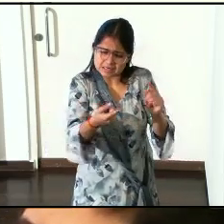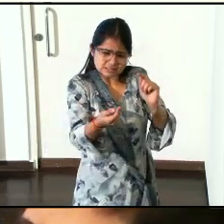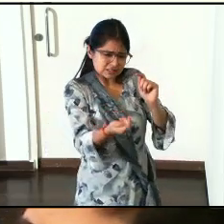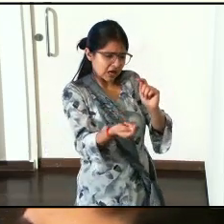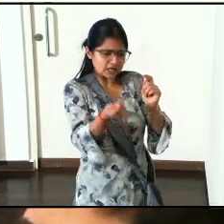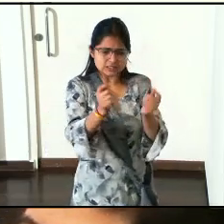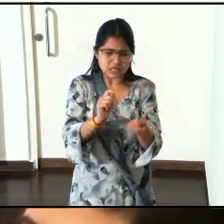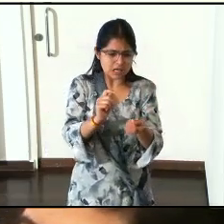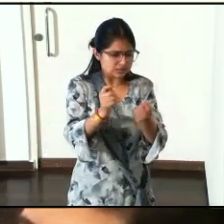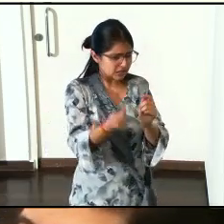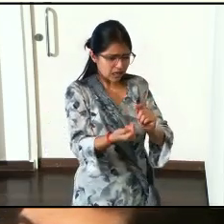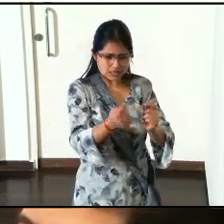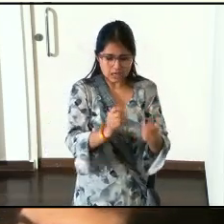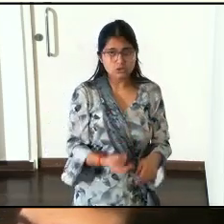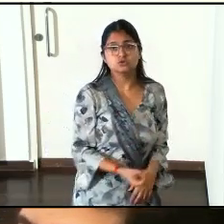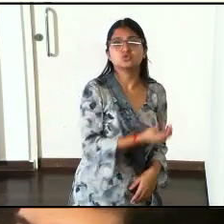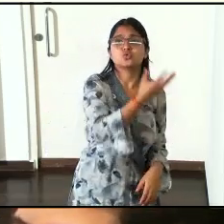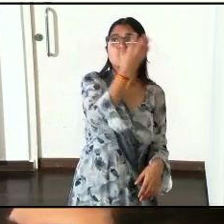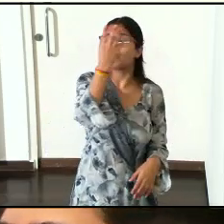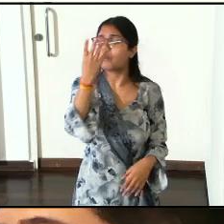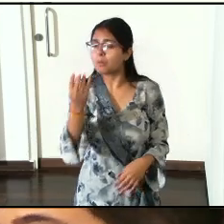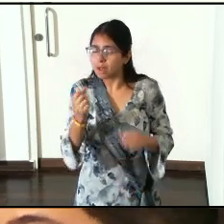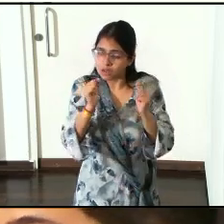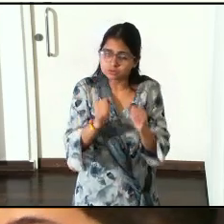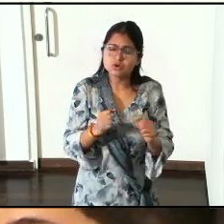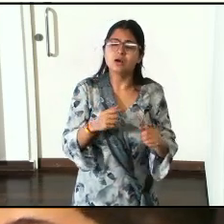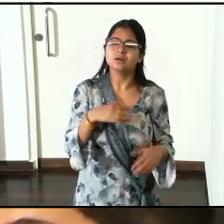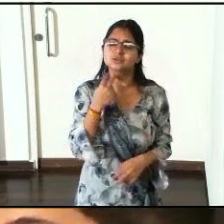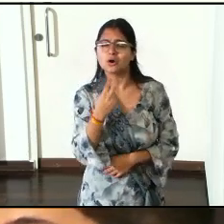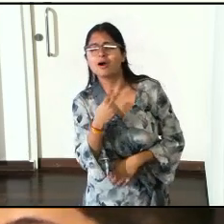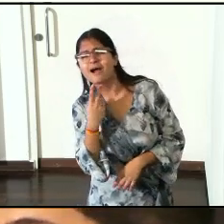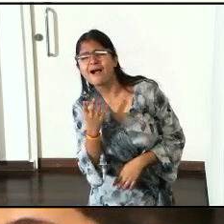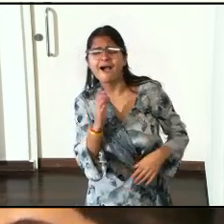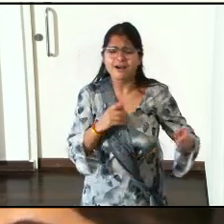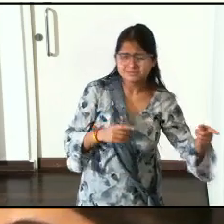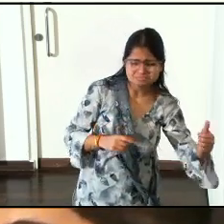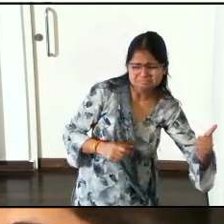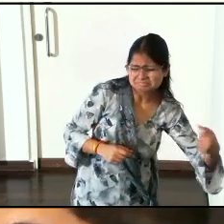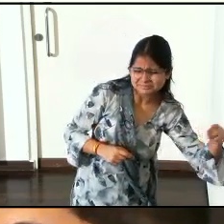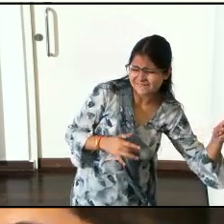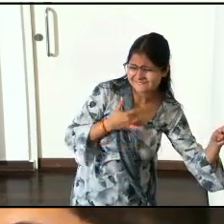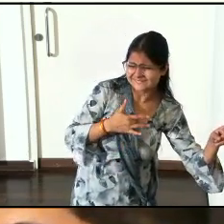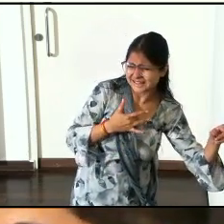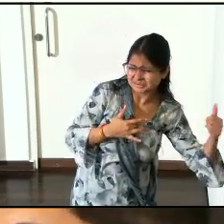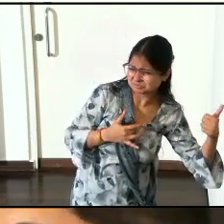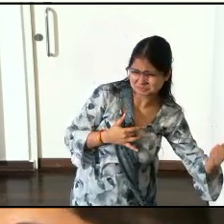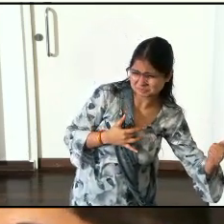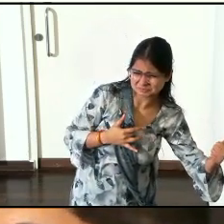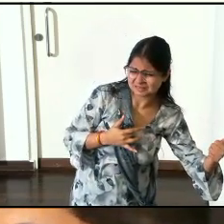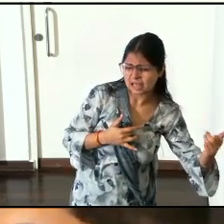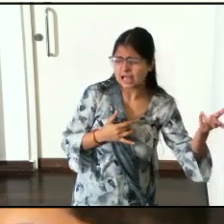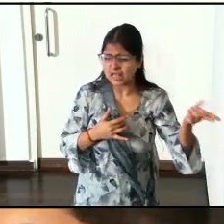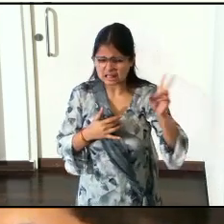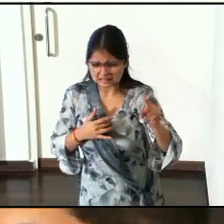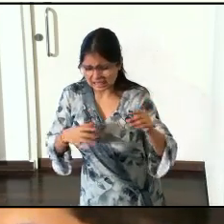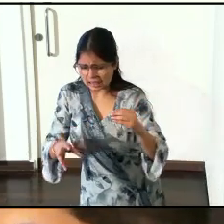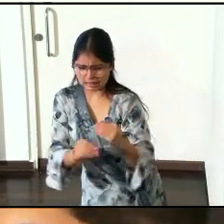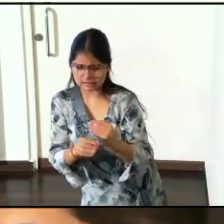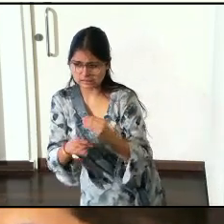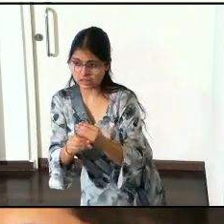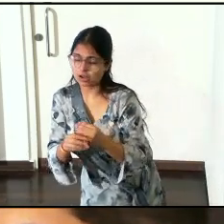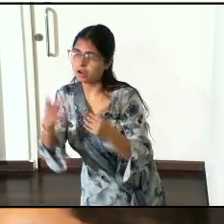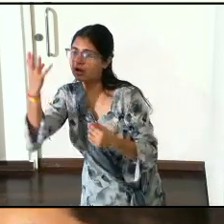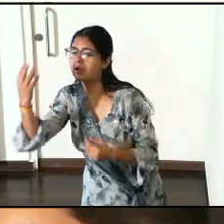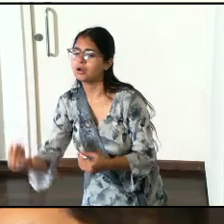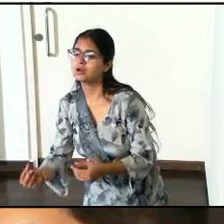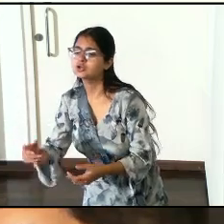change from morning to evening. We go and sing a song at somebody says, hey, that's not rhyming, that's not sounding good, or let's add this. And by evening